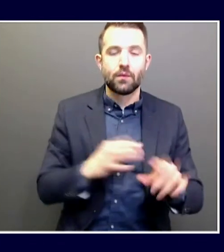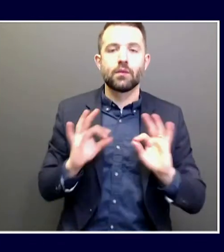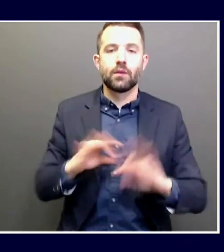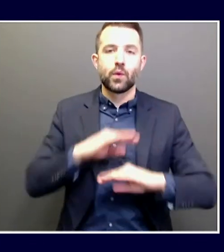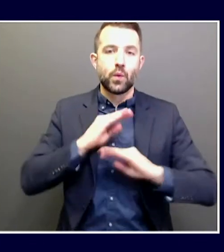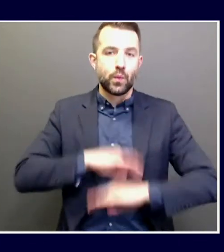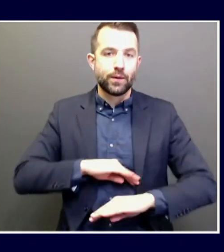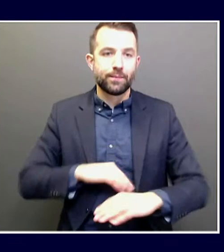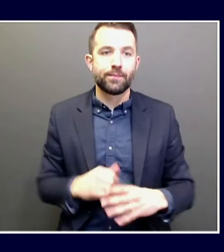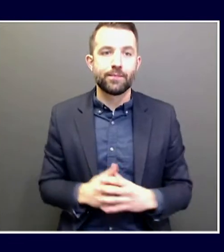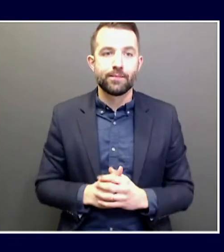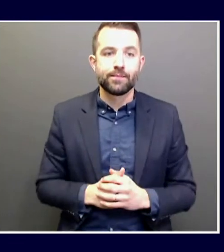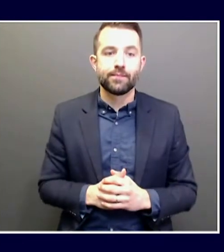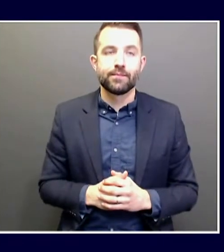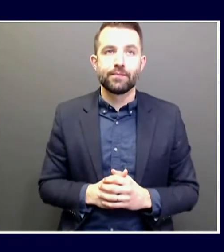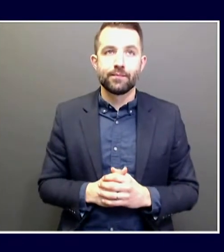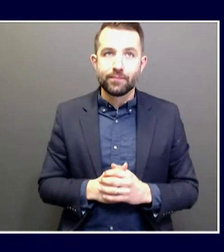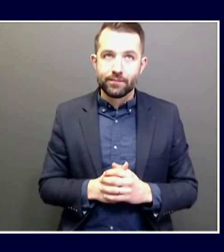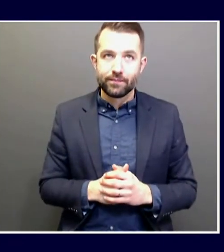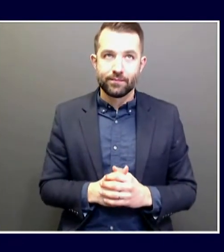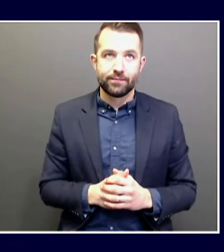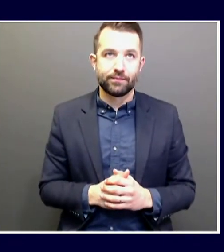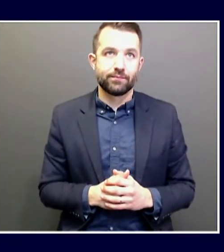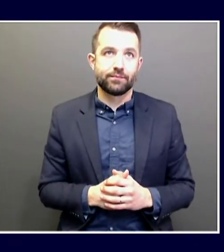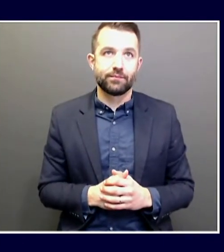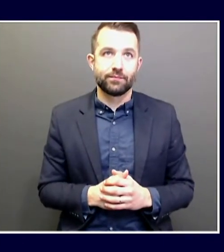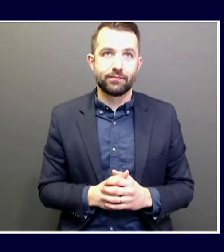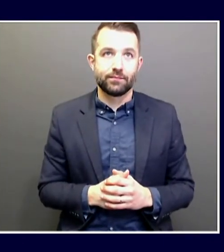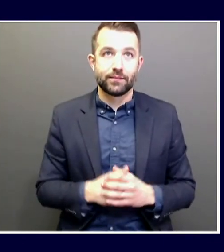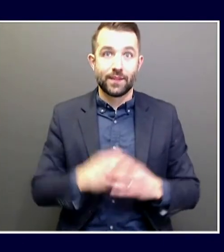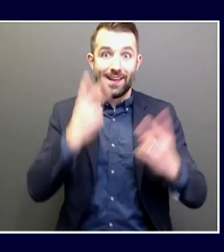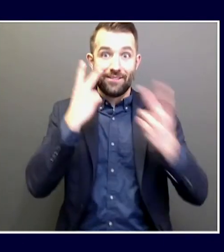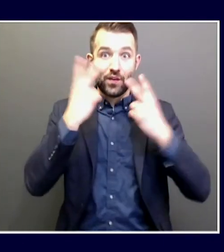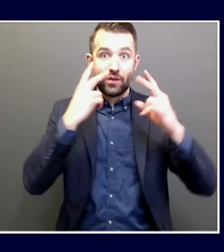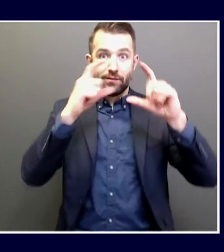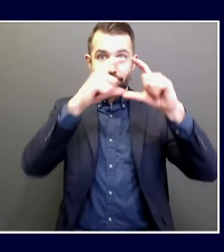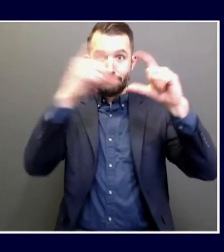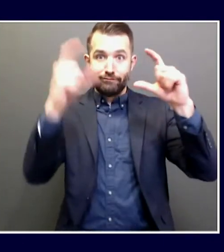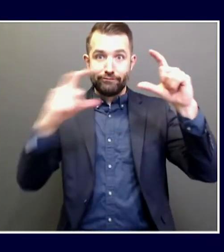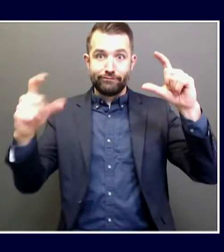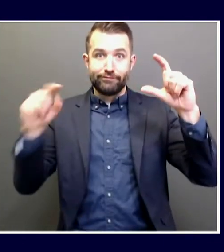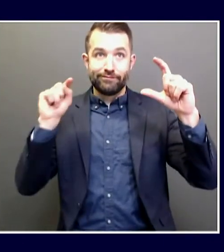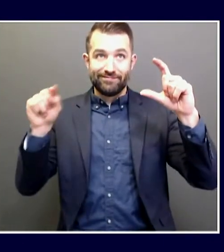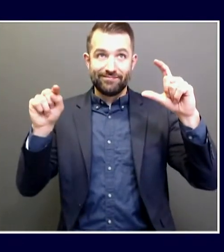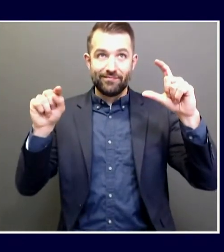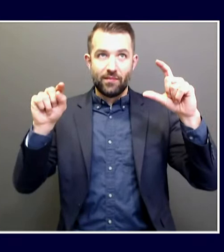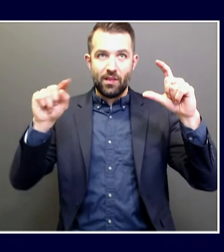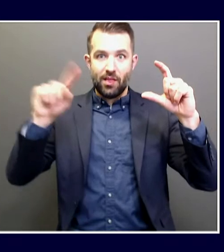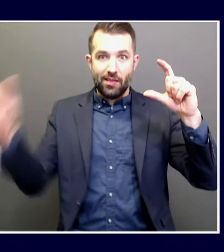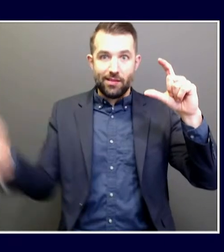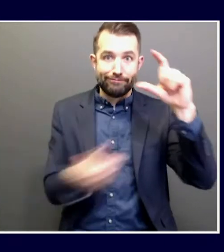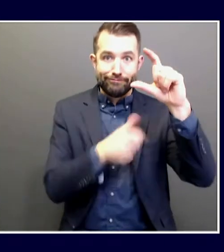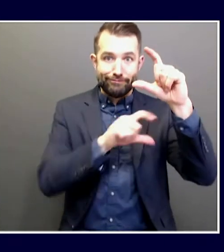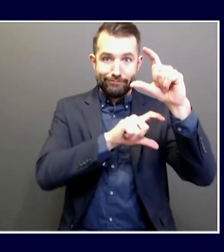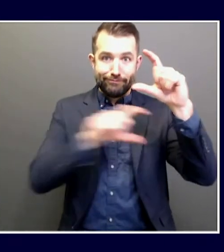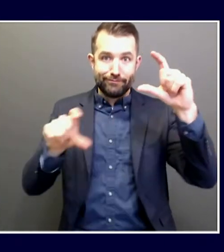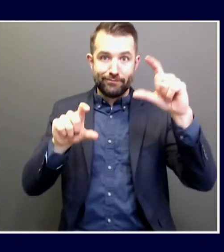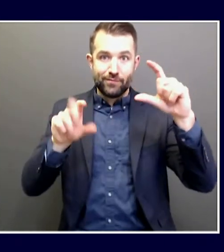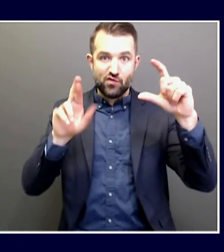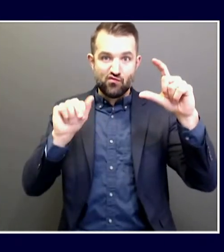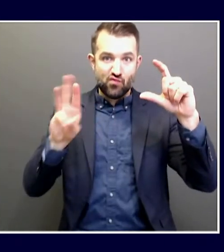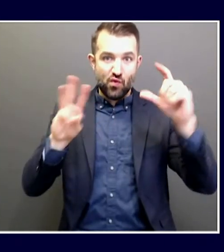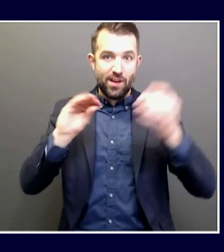underscore, the visualization sits on top of the raw data. The raw data in no way were